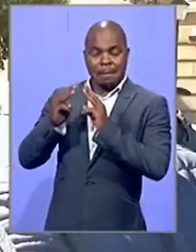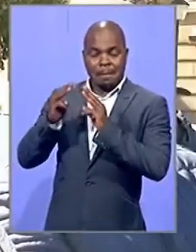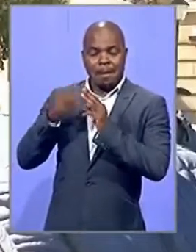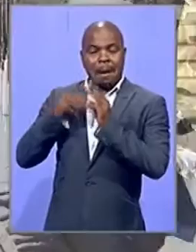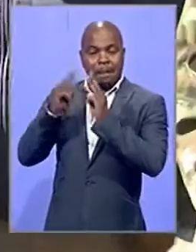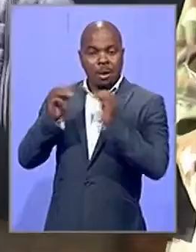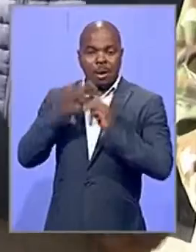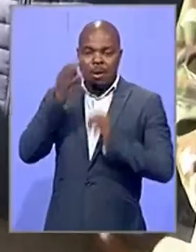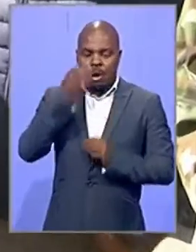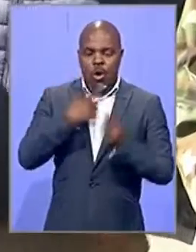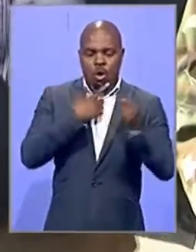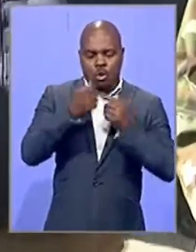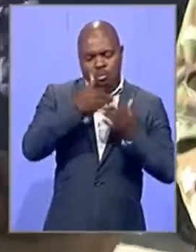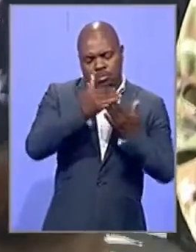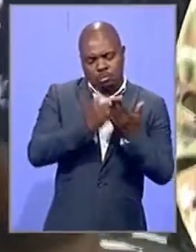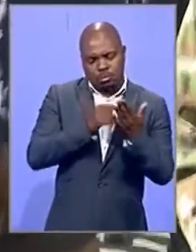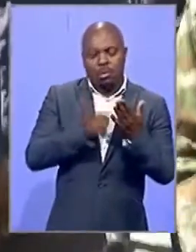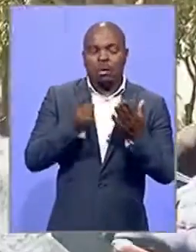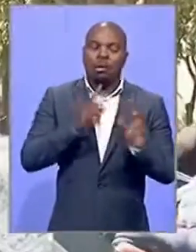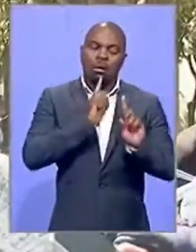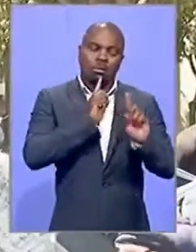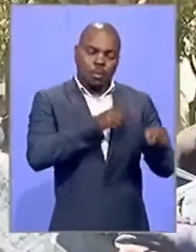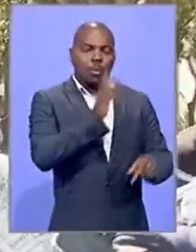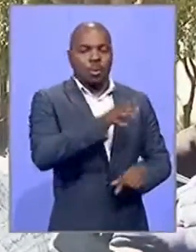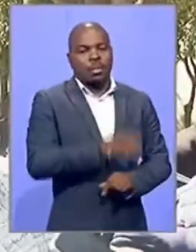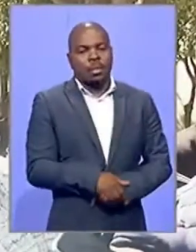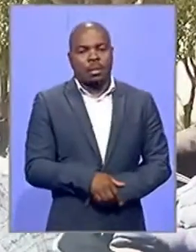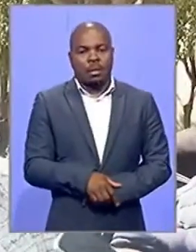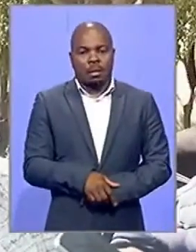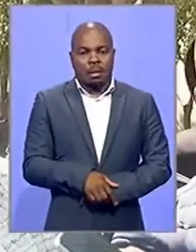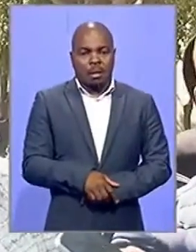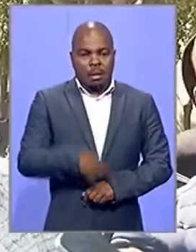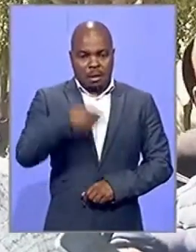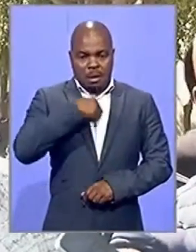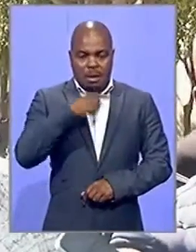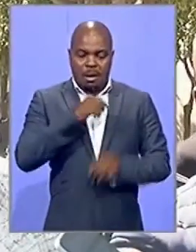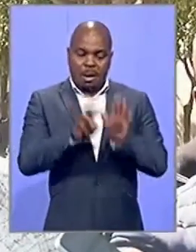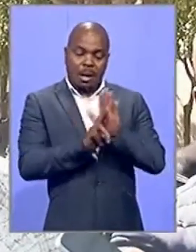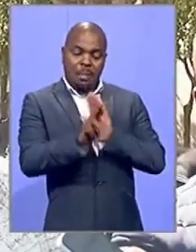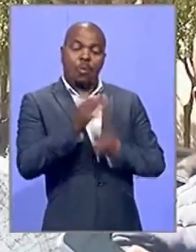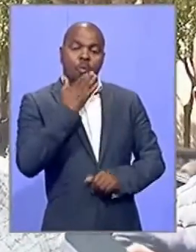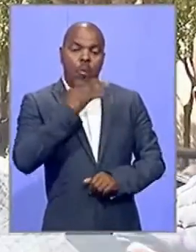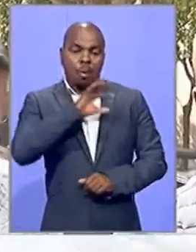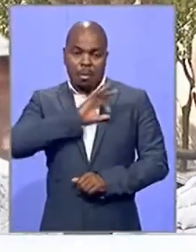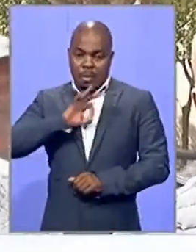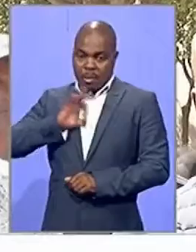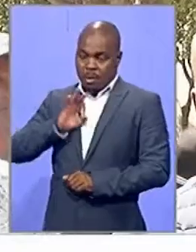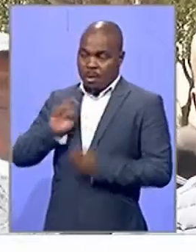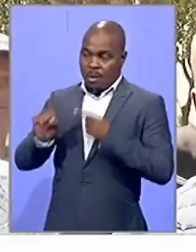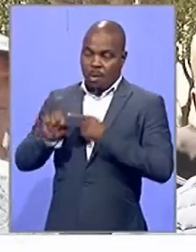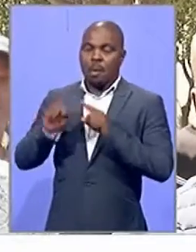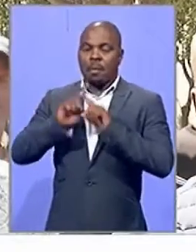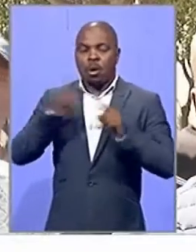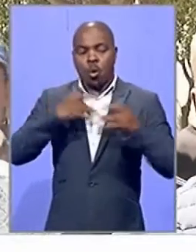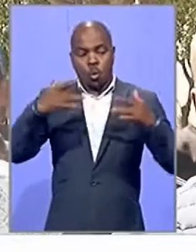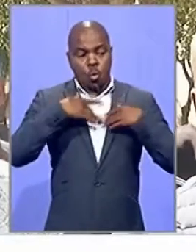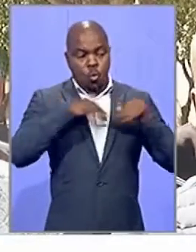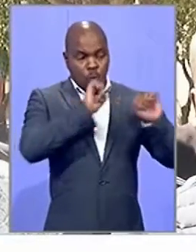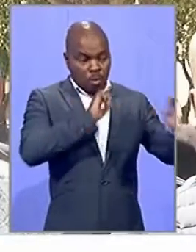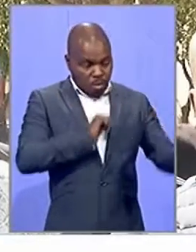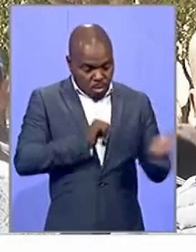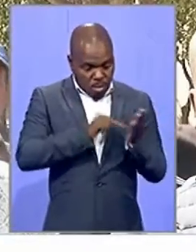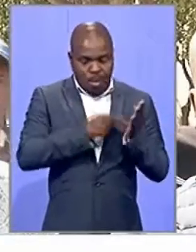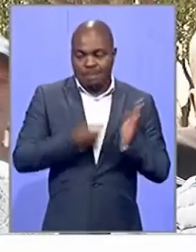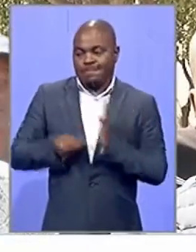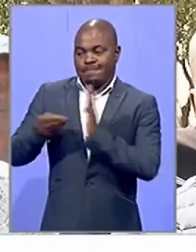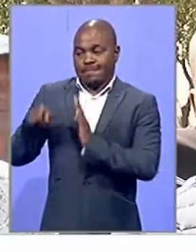arabela ditletlebo tse hlahisitsweng. I'm standing in for the mayor, but we'll make sure that your concerns reach the